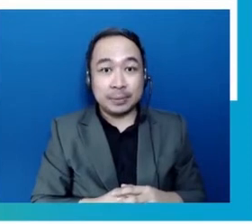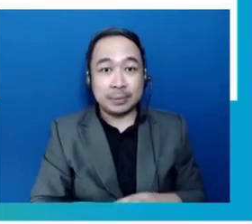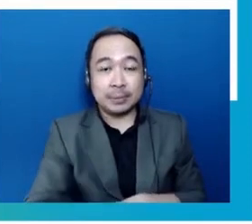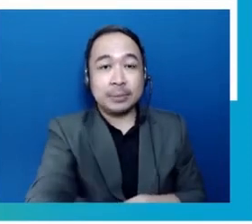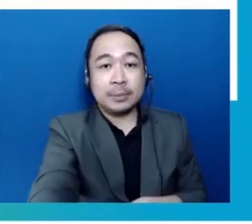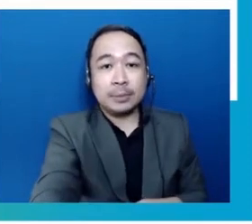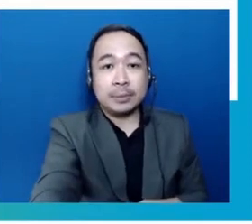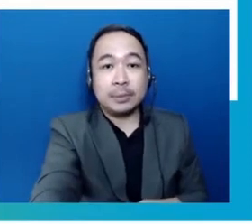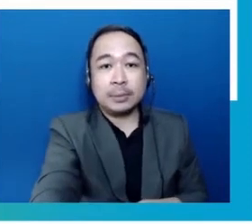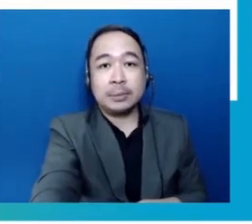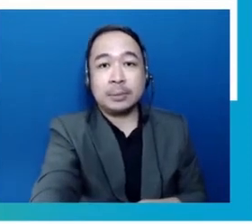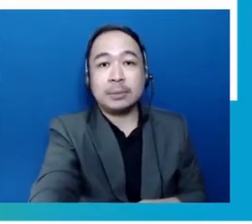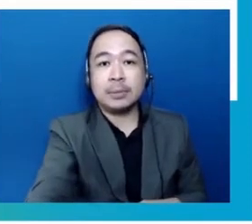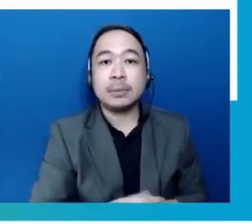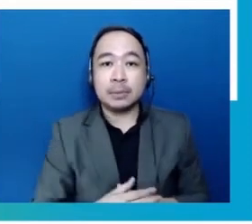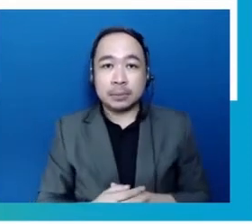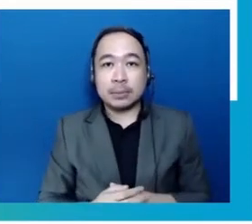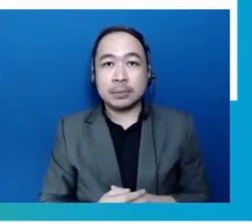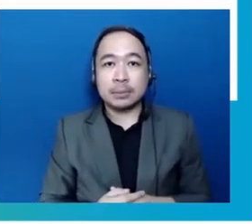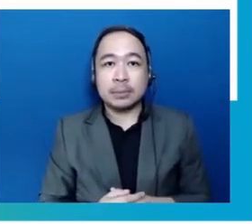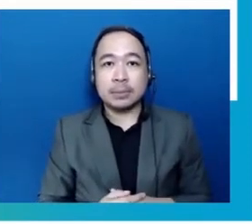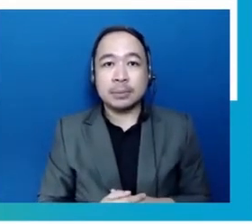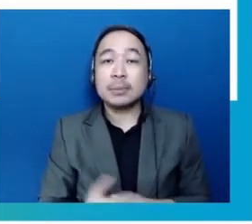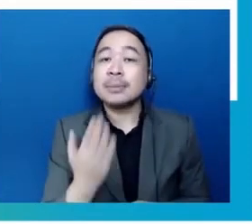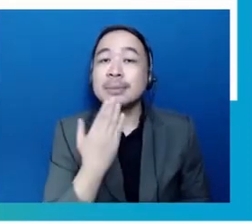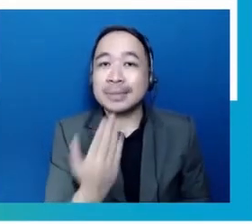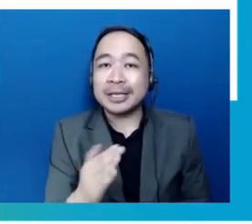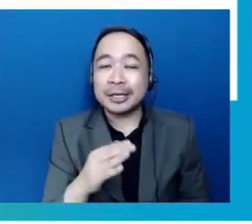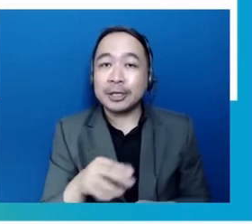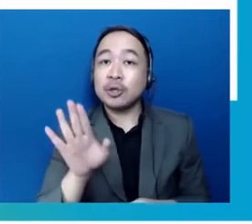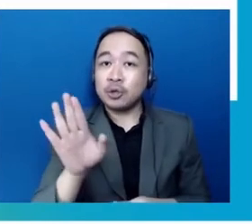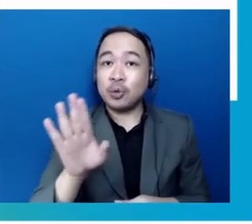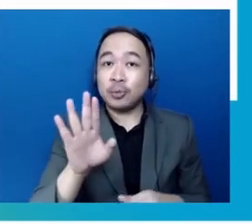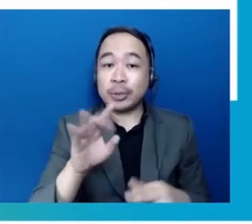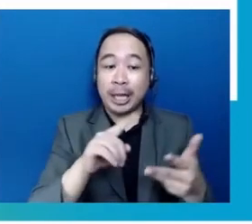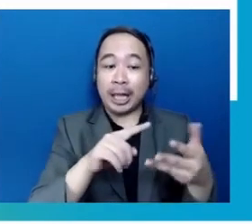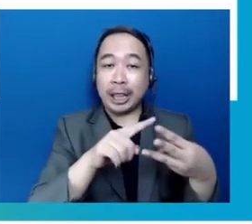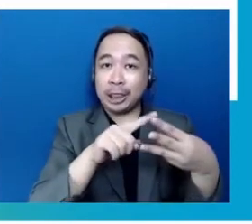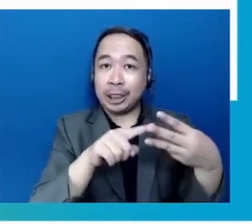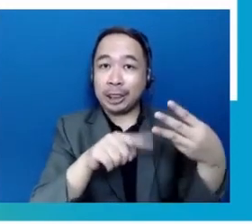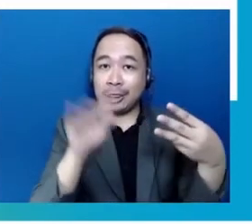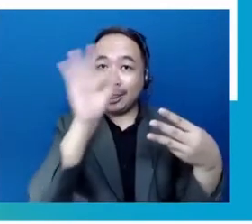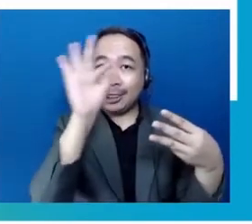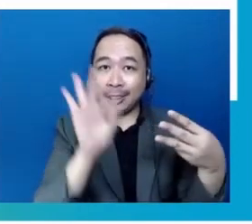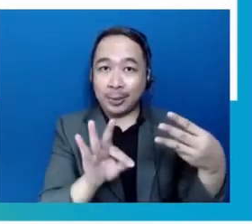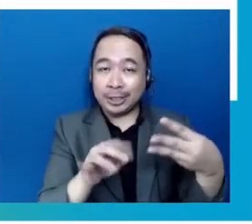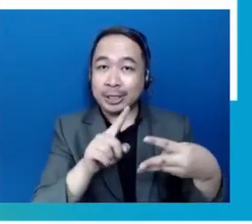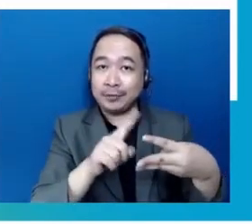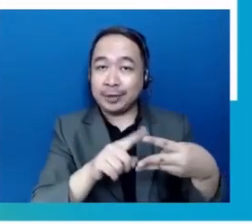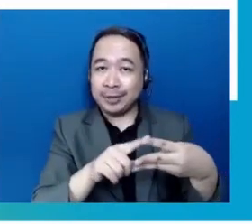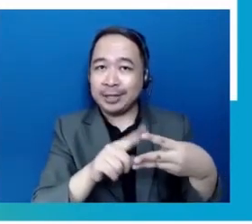Okay, thank you, Himanshu. So you asked me three questions. One is about fossil